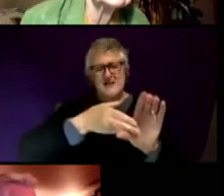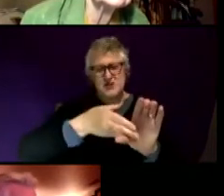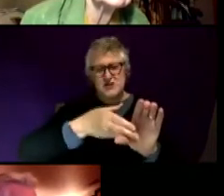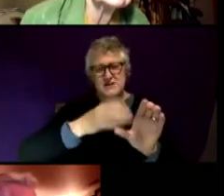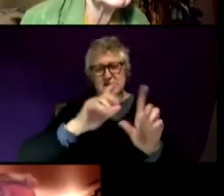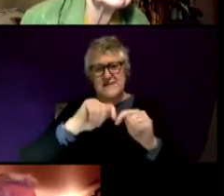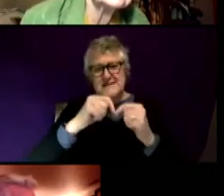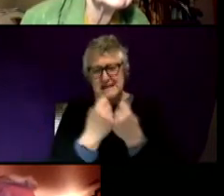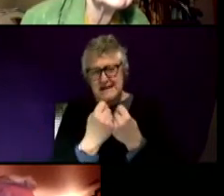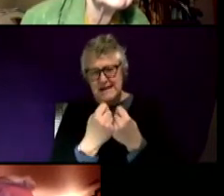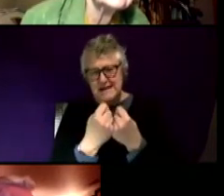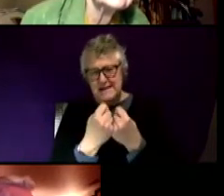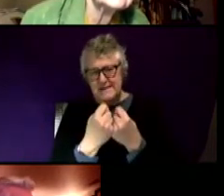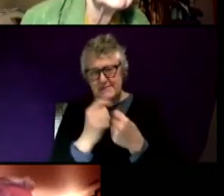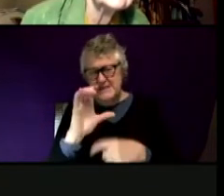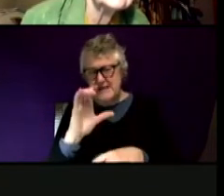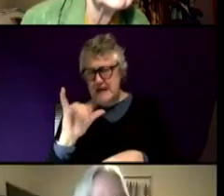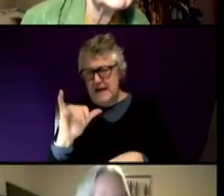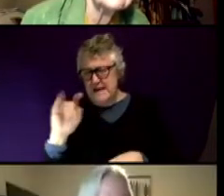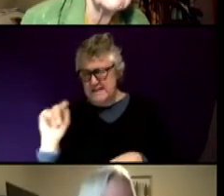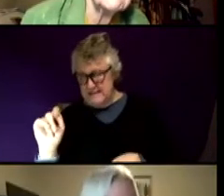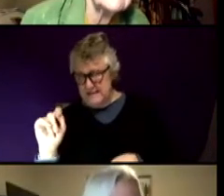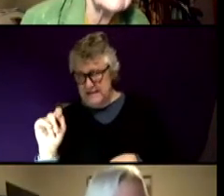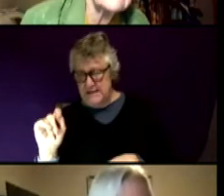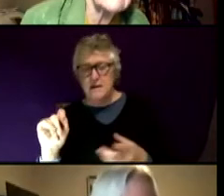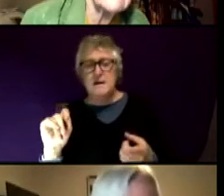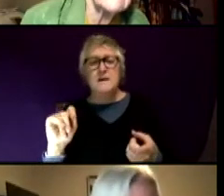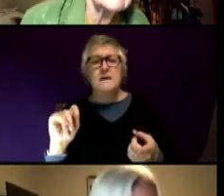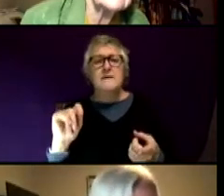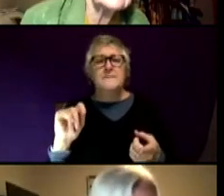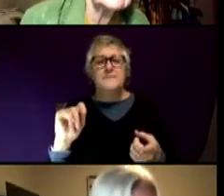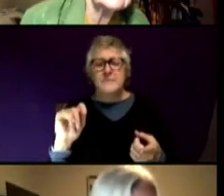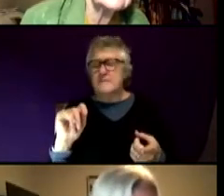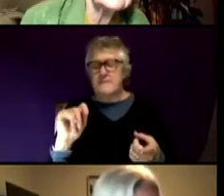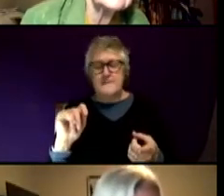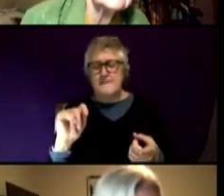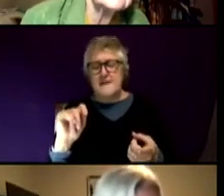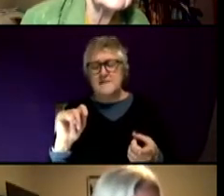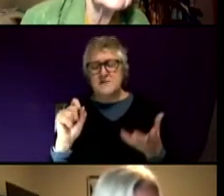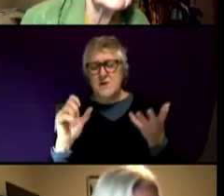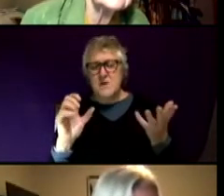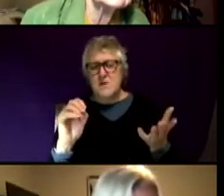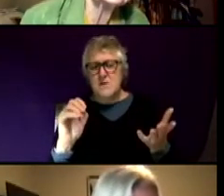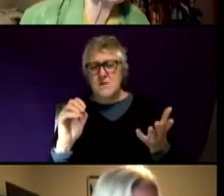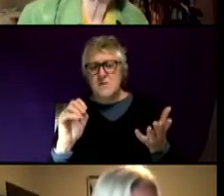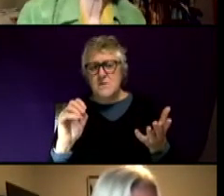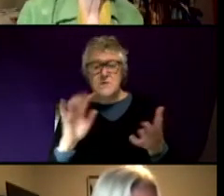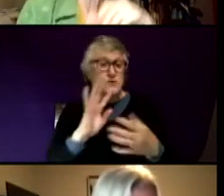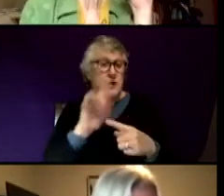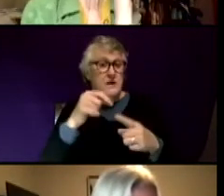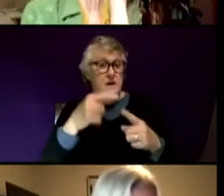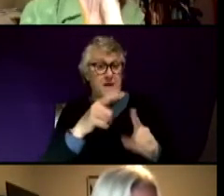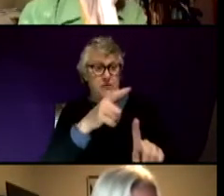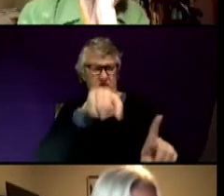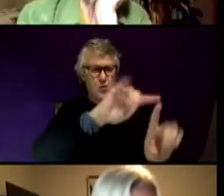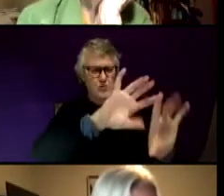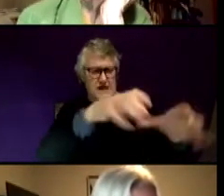blah, blah, blah. We can go into that or look at the recordings of our subcommittee. So talking about those guys,